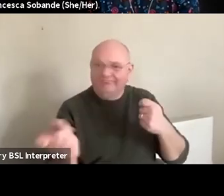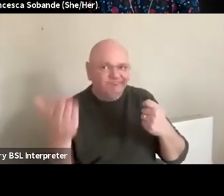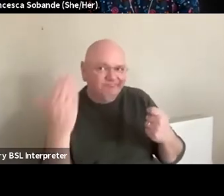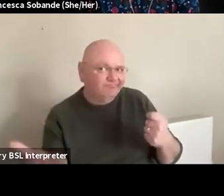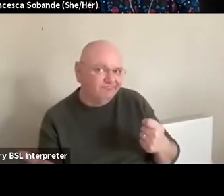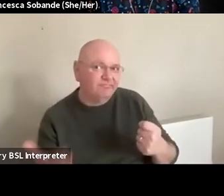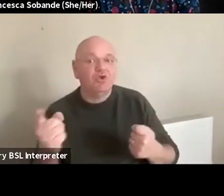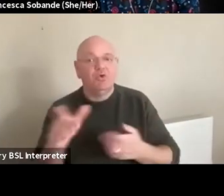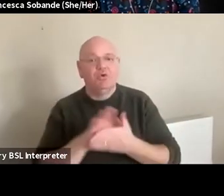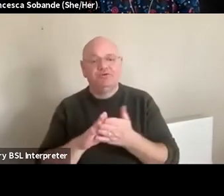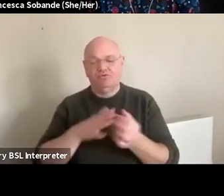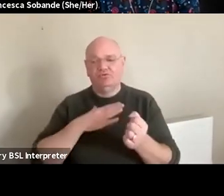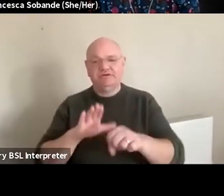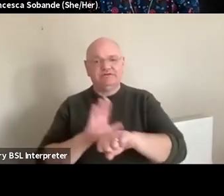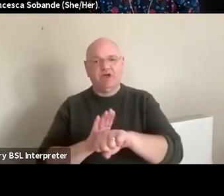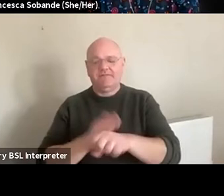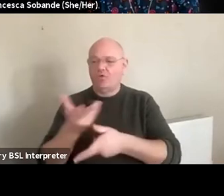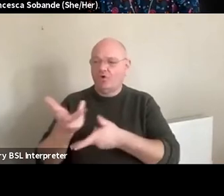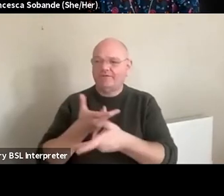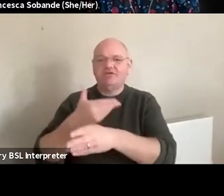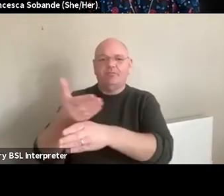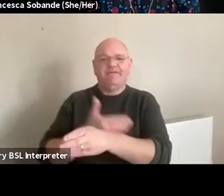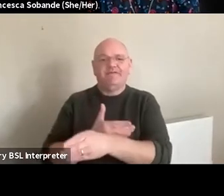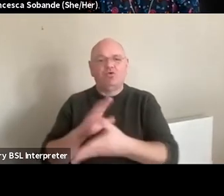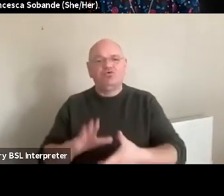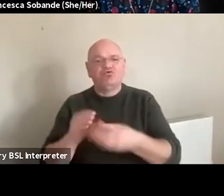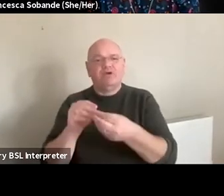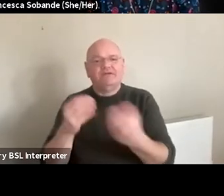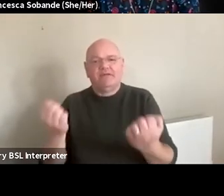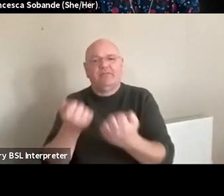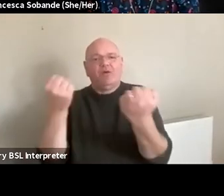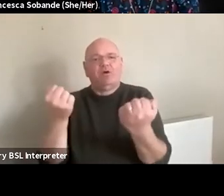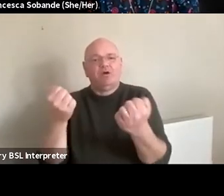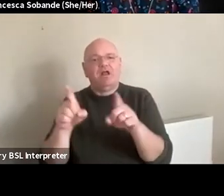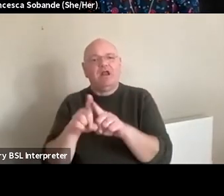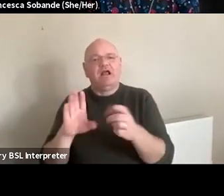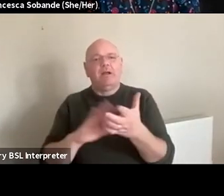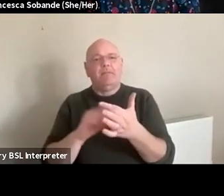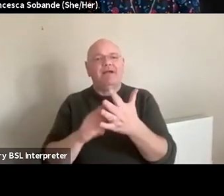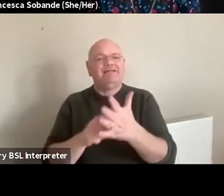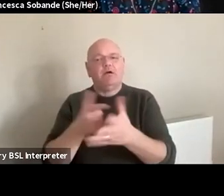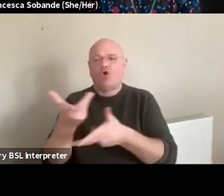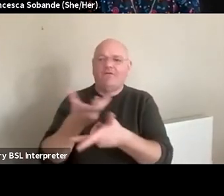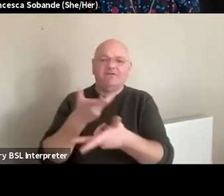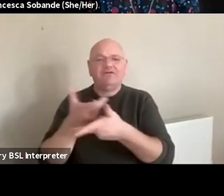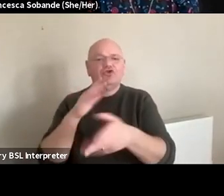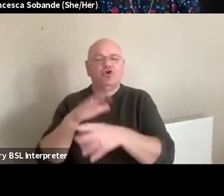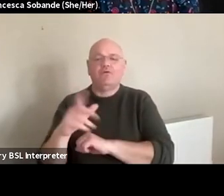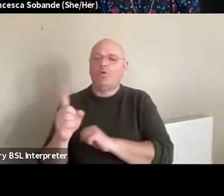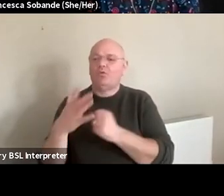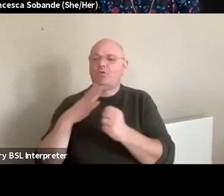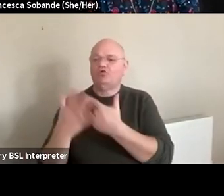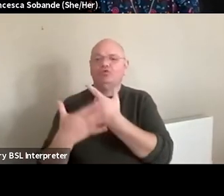for conversation before we can start to generate power about the power, like a meta conversation around what it is that we're trying to achieve and what we can achieve